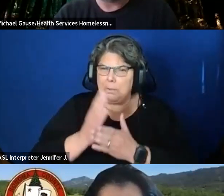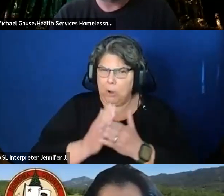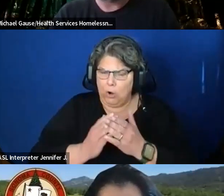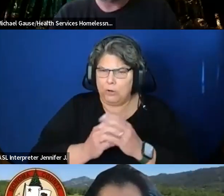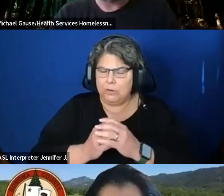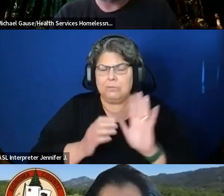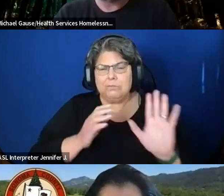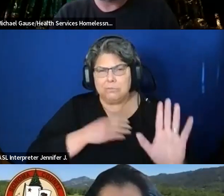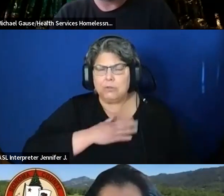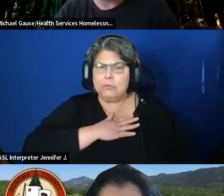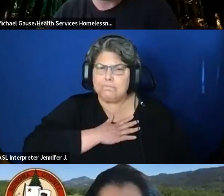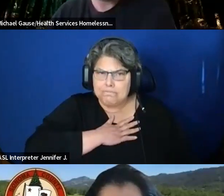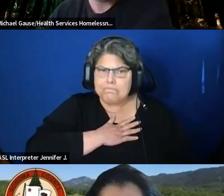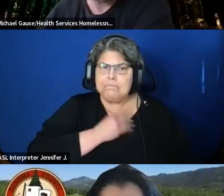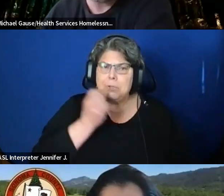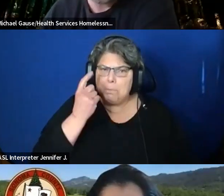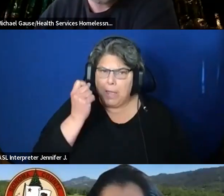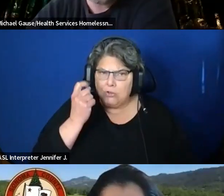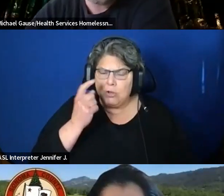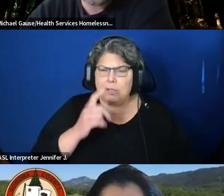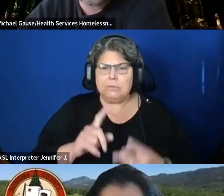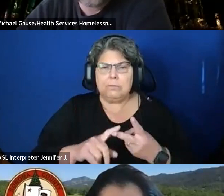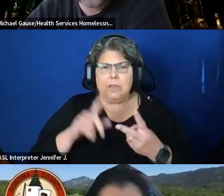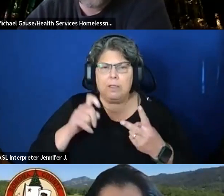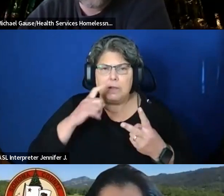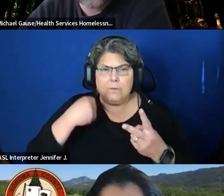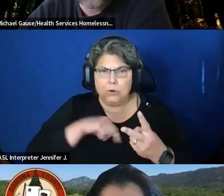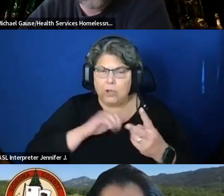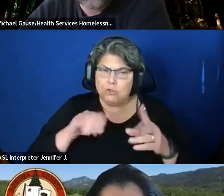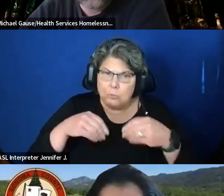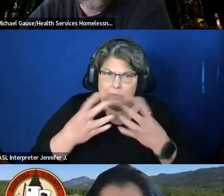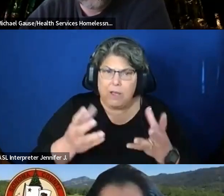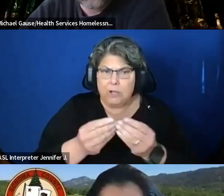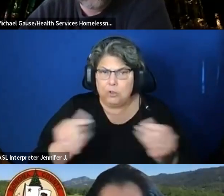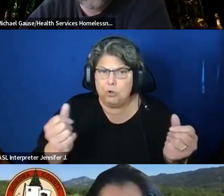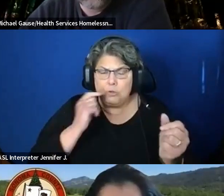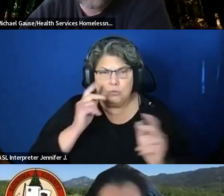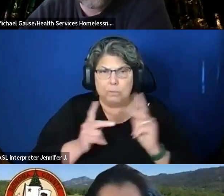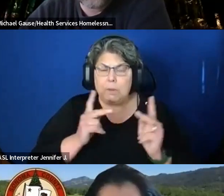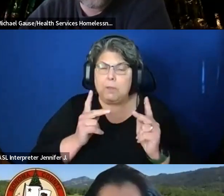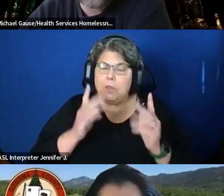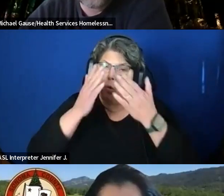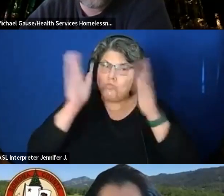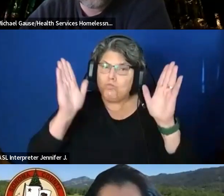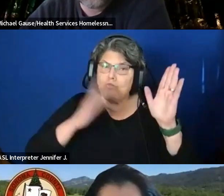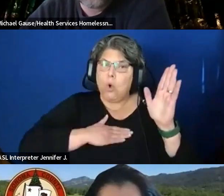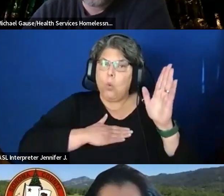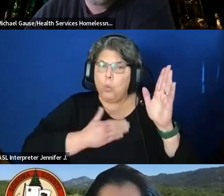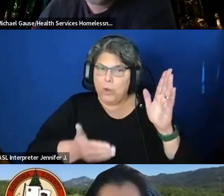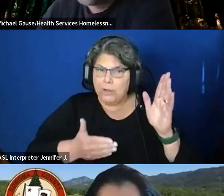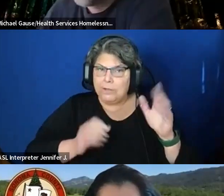there's compassion and there's the need for us to provide solutions to people who are willing to come in and get off the